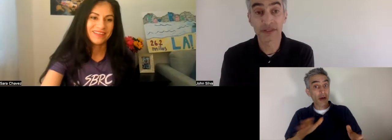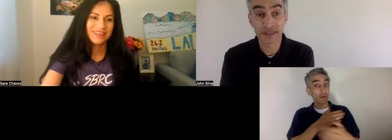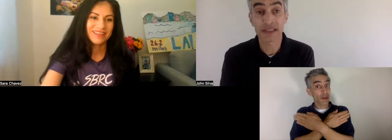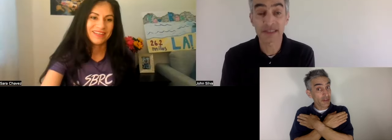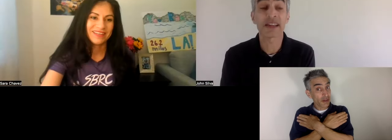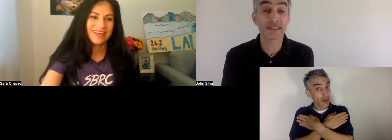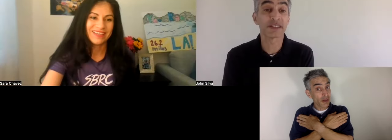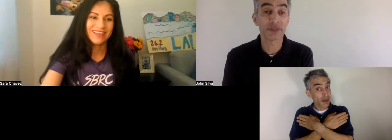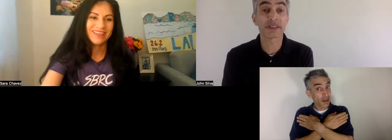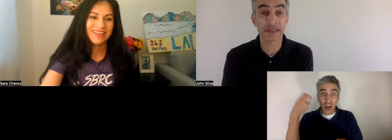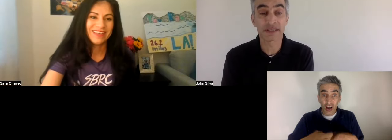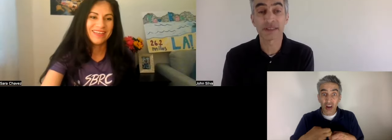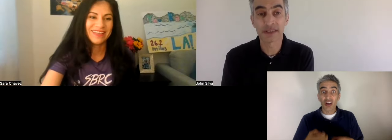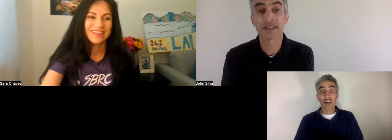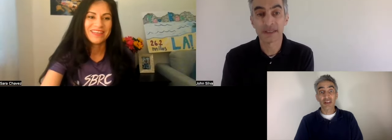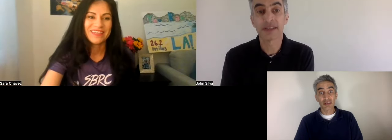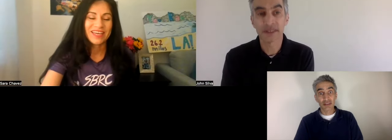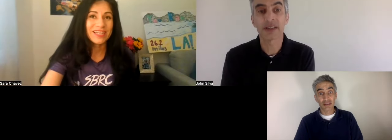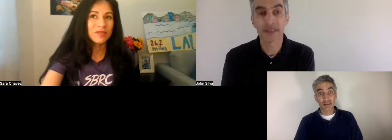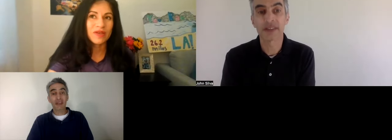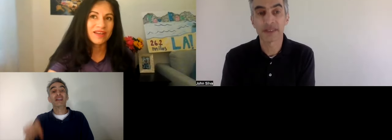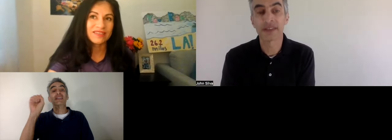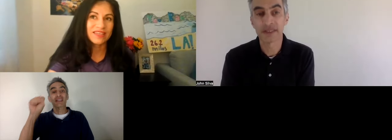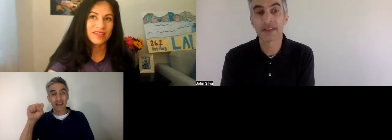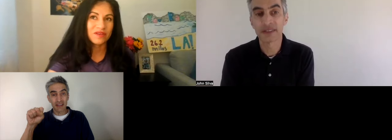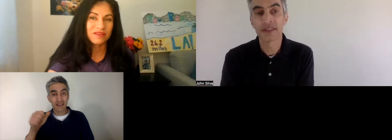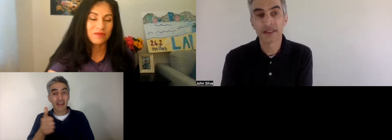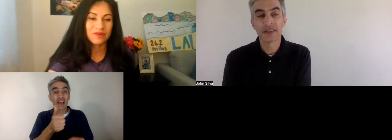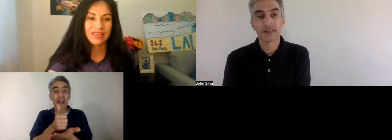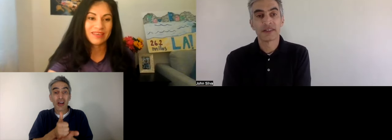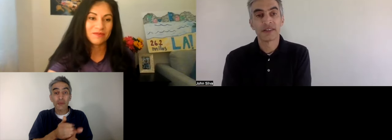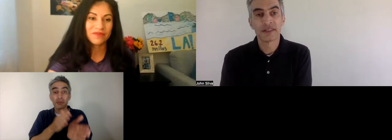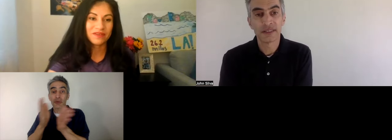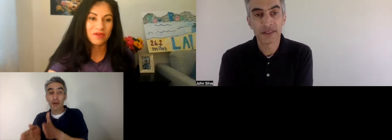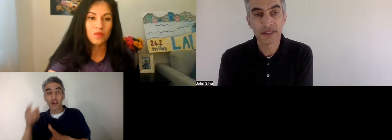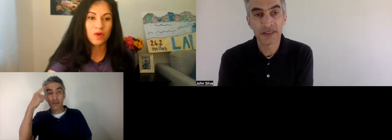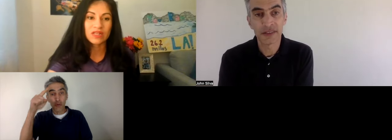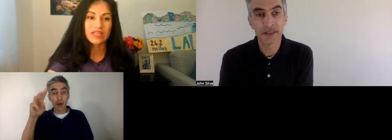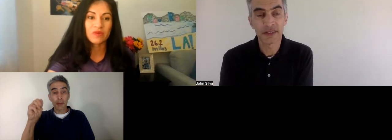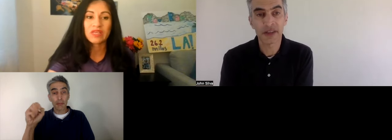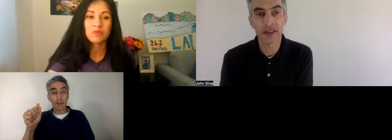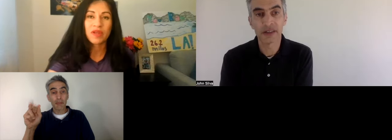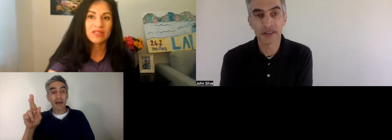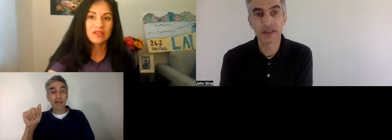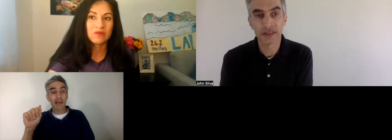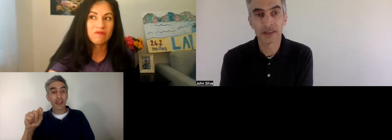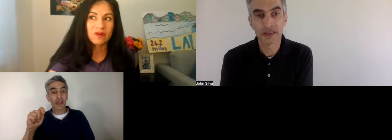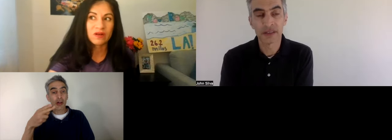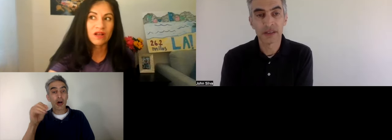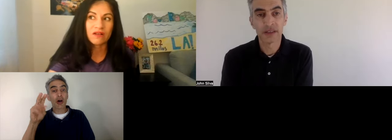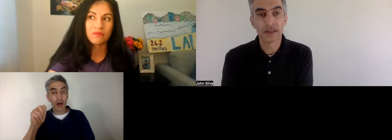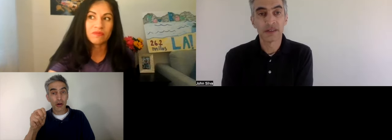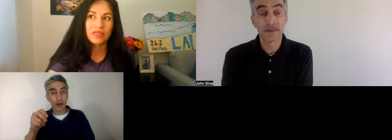Wow, that's intense. That is pretty intense. It is, but I think it really works, and it really prepares you